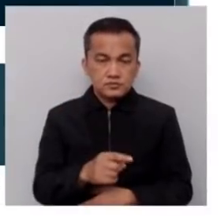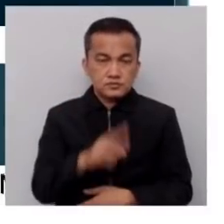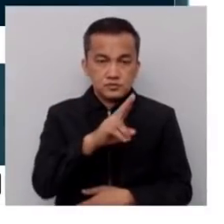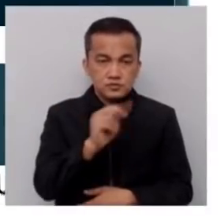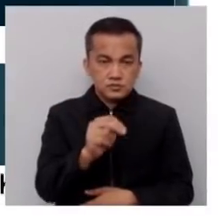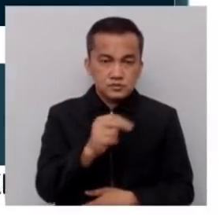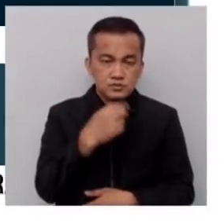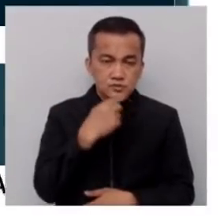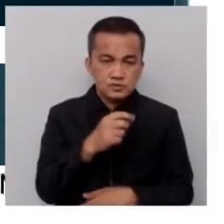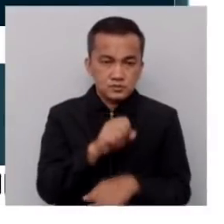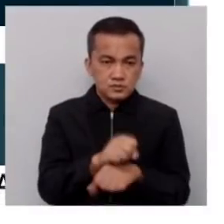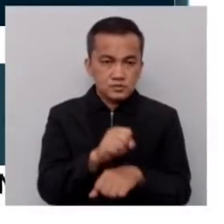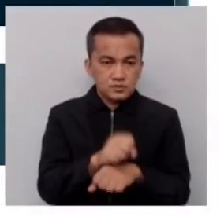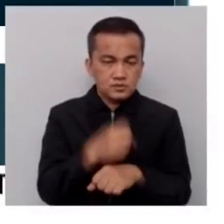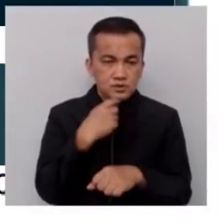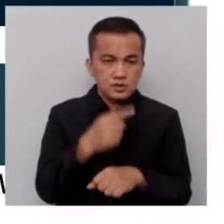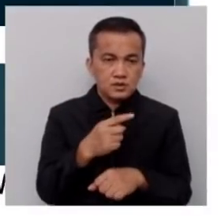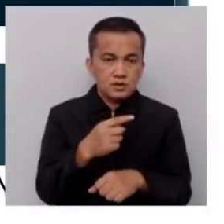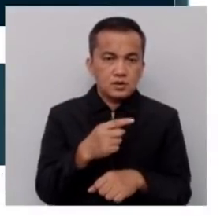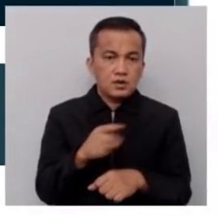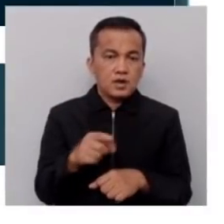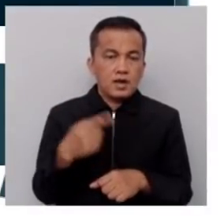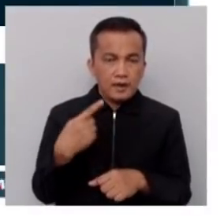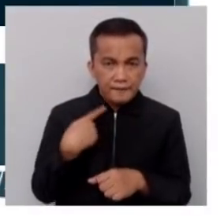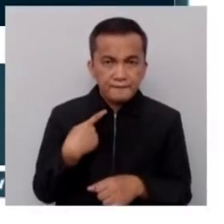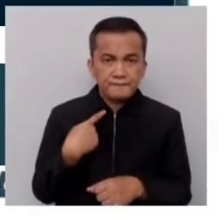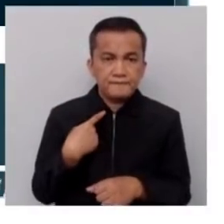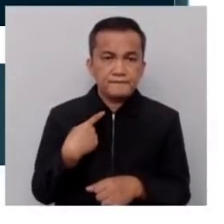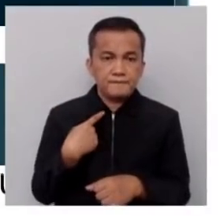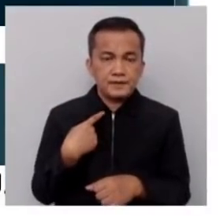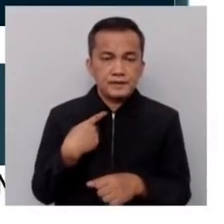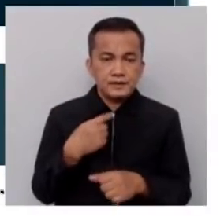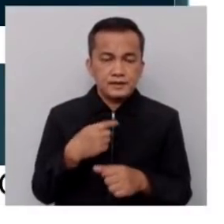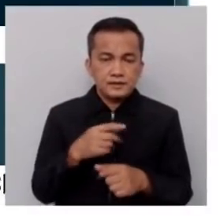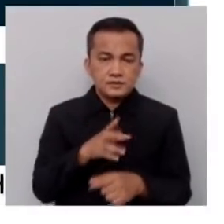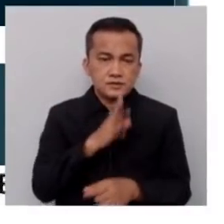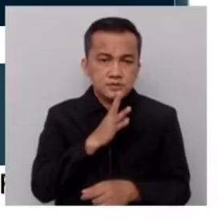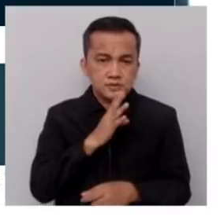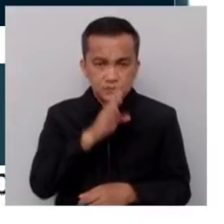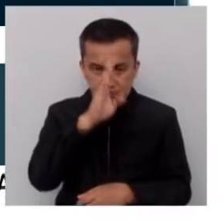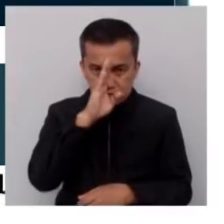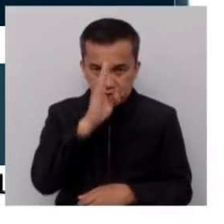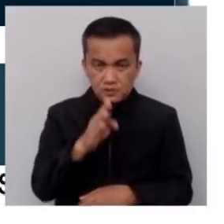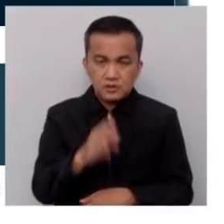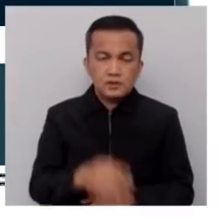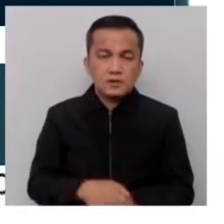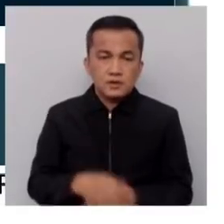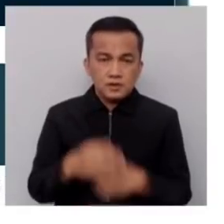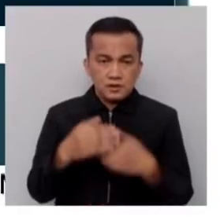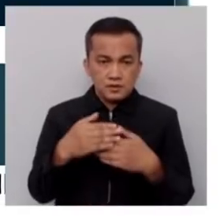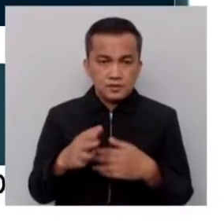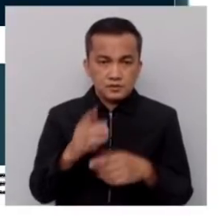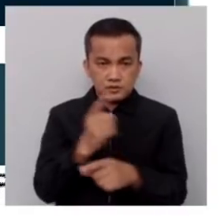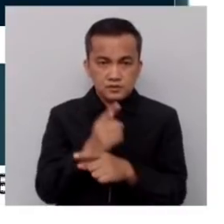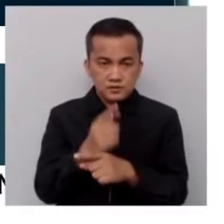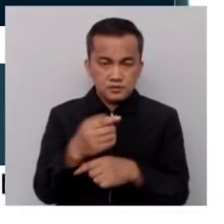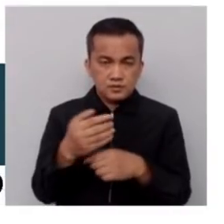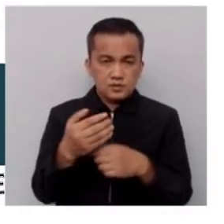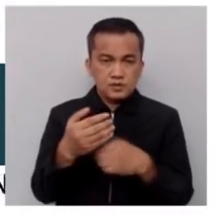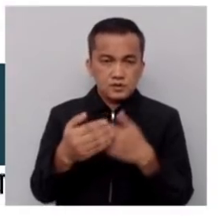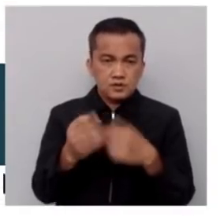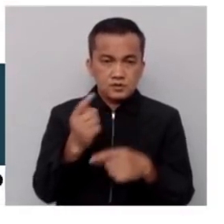Nations Working Group on Arbitrary Detention has already stated categorically that after due investigation, what they saw